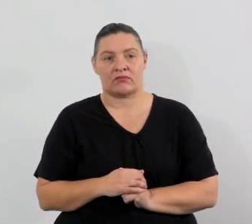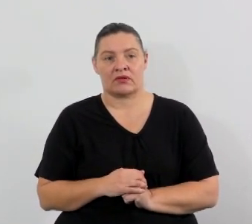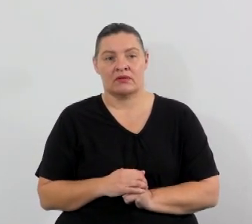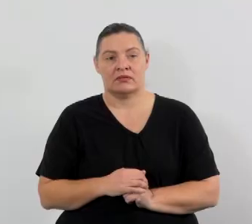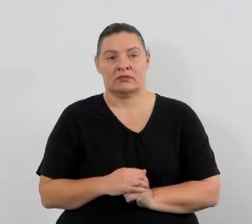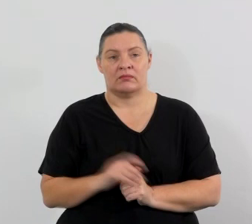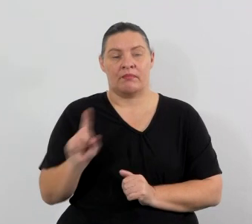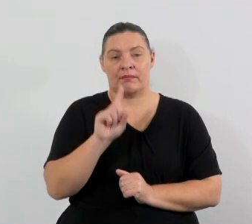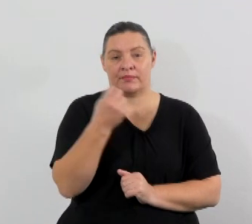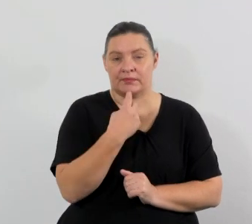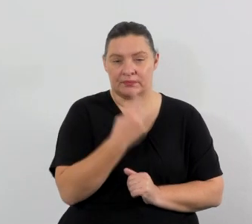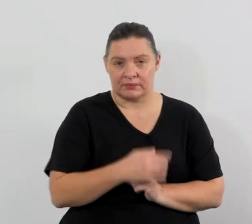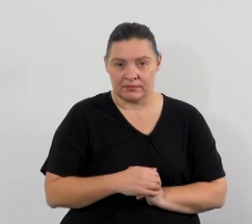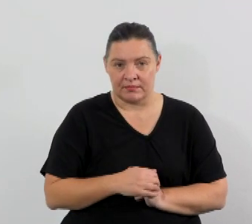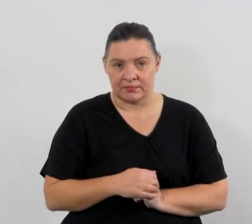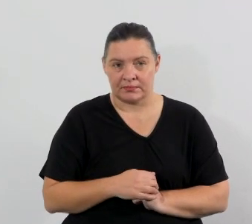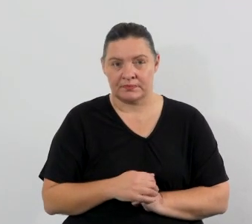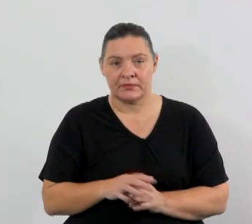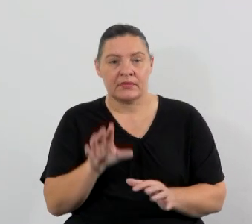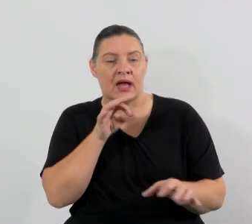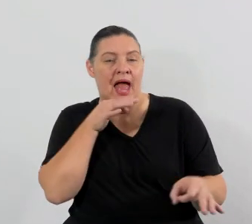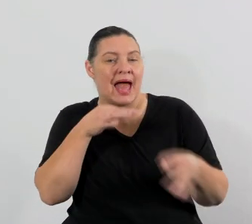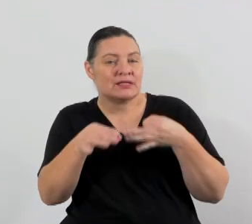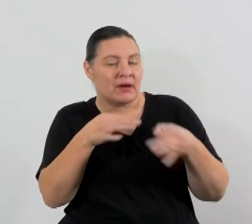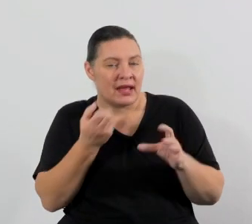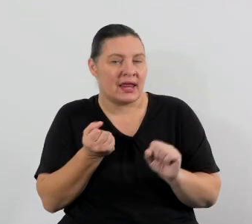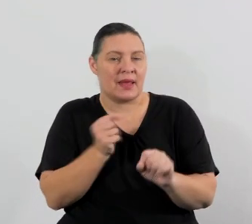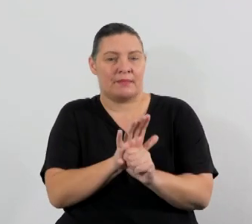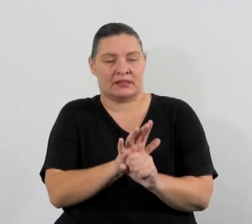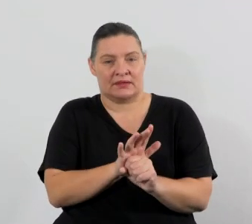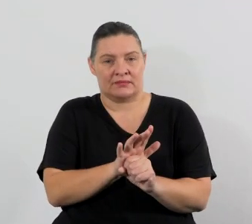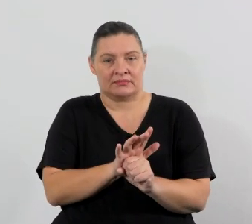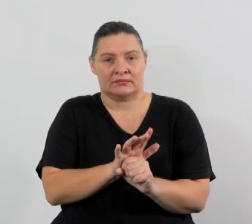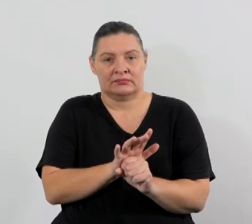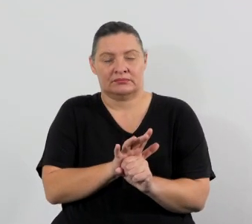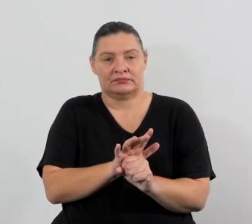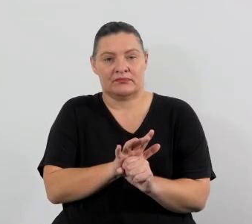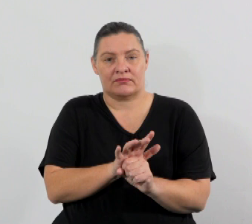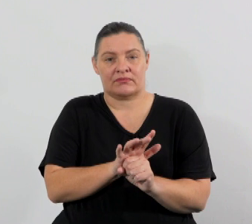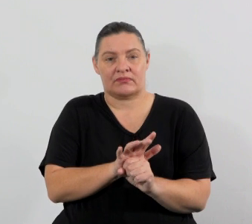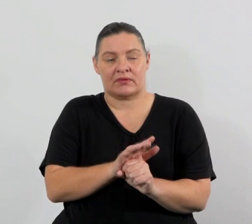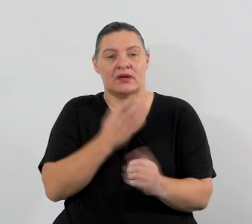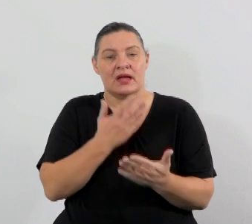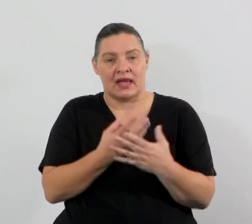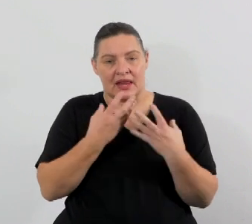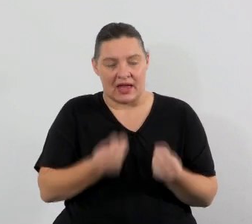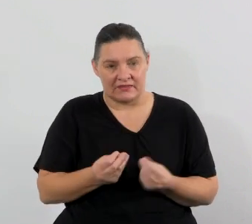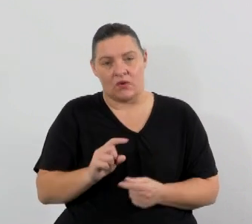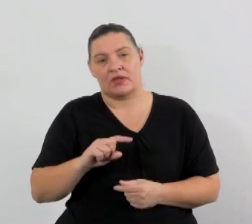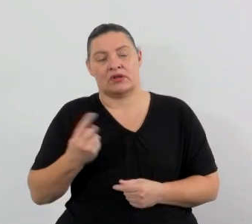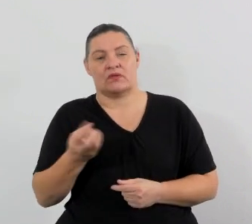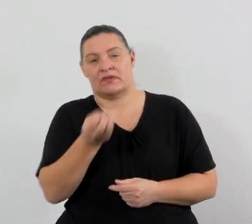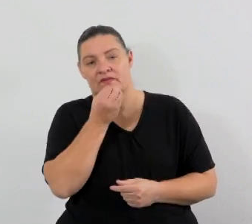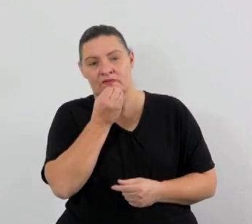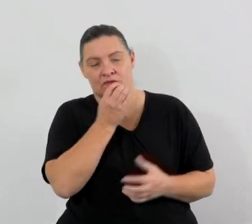solution. Now our question says, describe the impact that this could have on the rest of